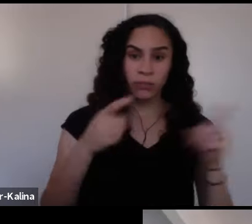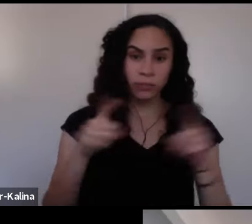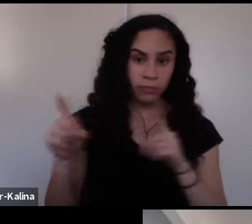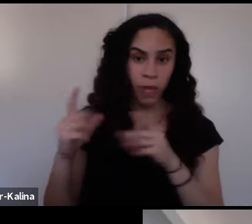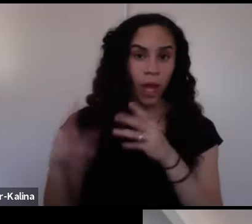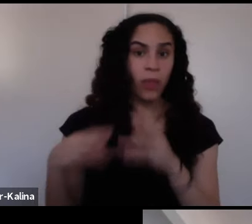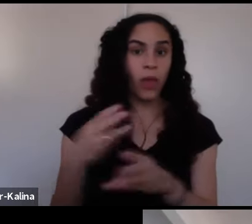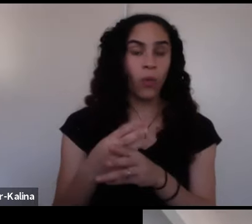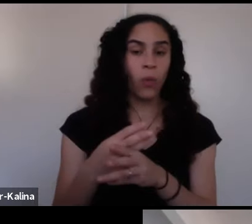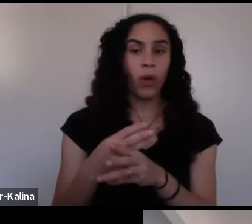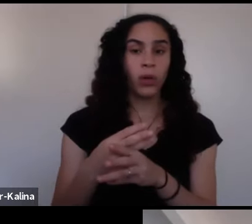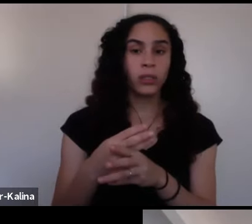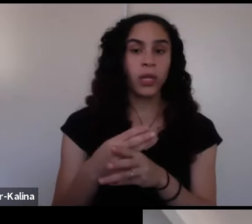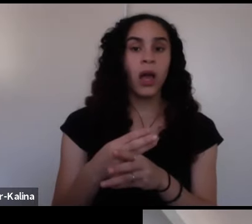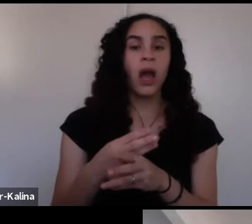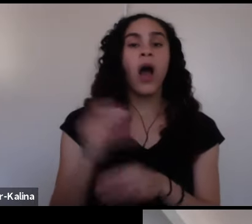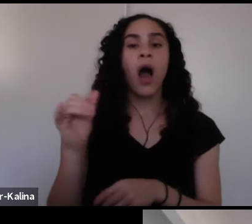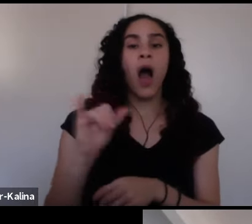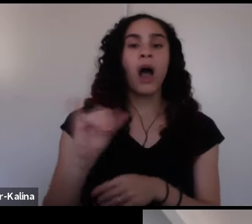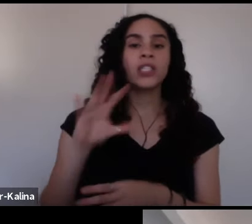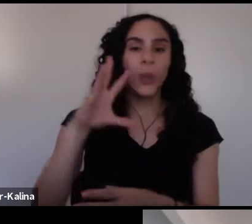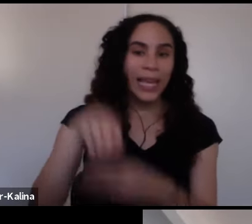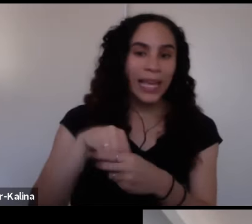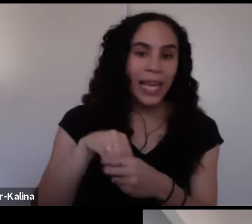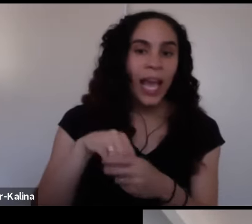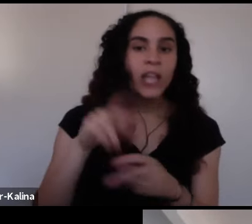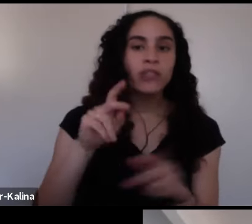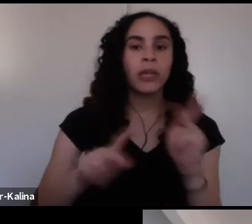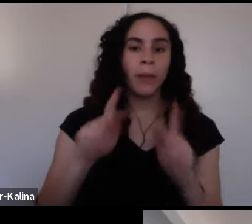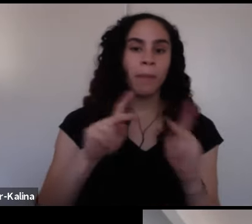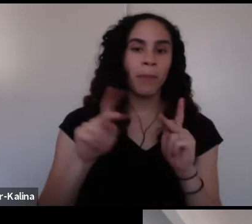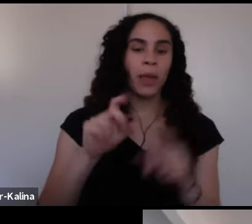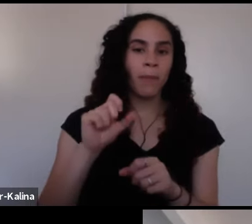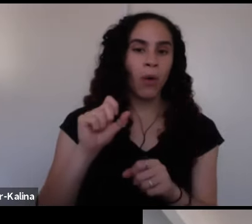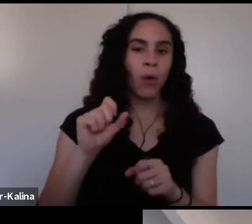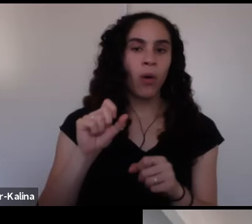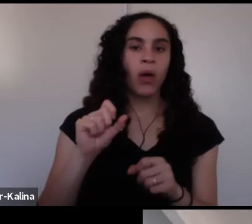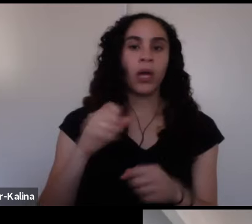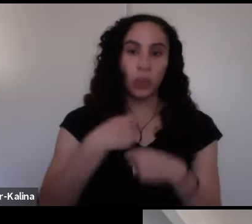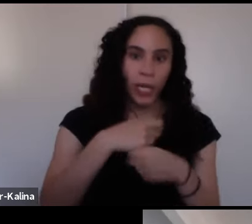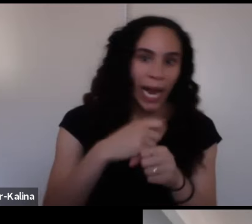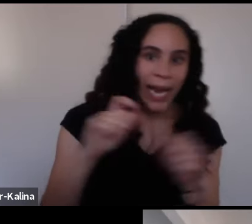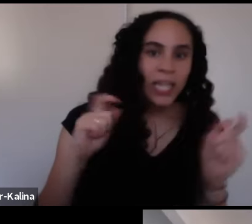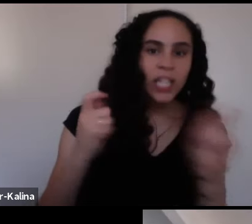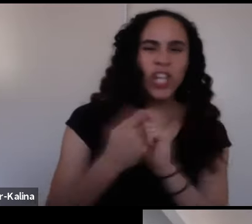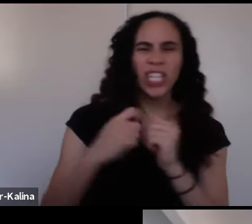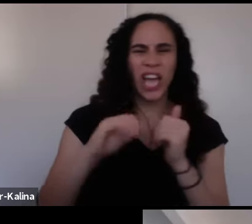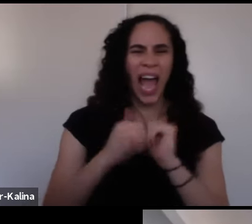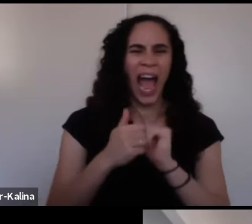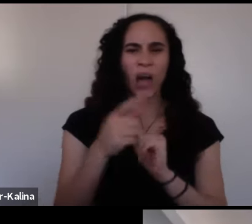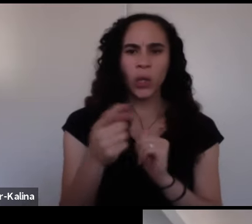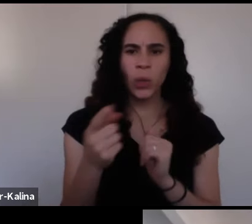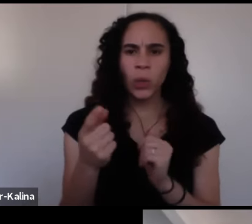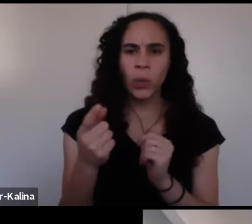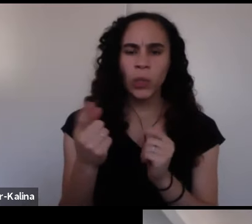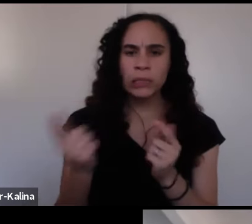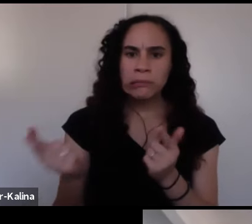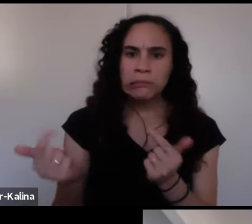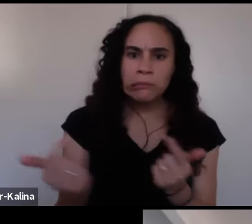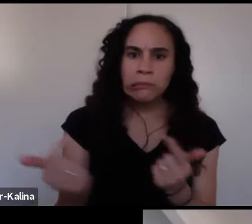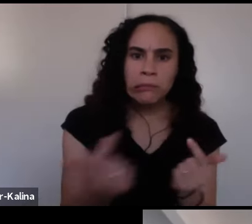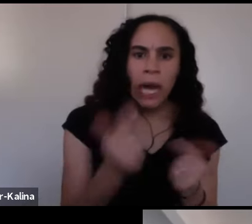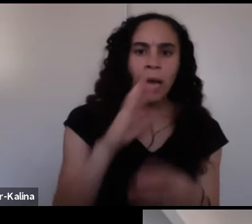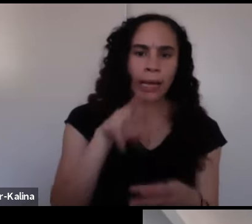to engaging people in the workplace on creating change. And how do you get them to engage outside of the workplace